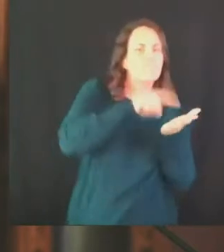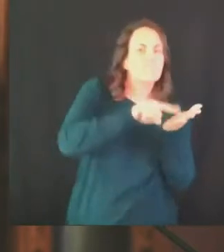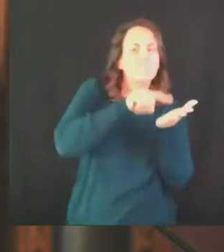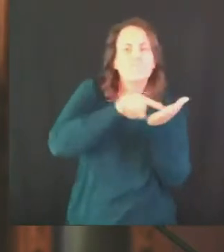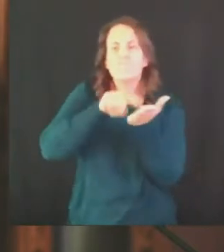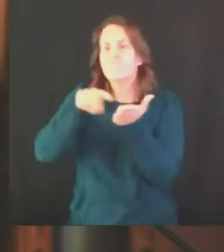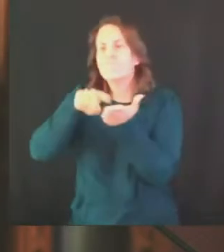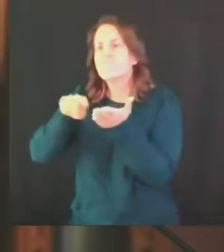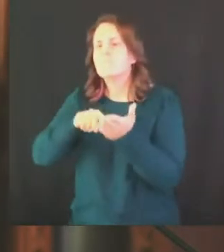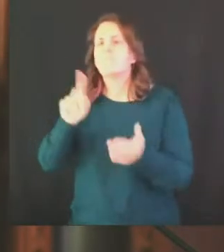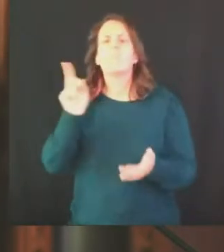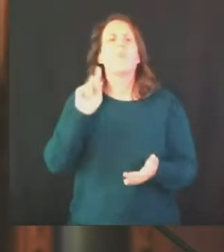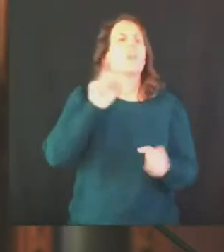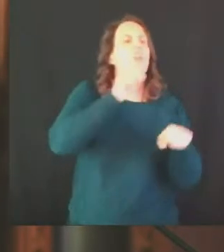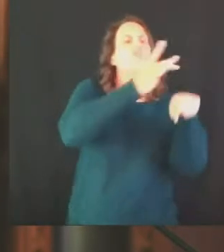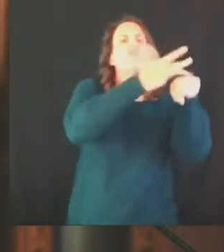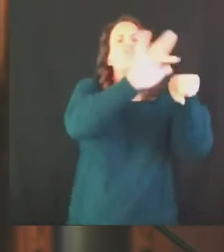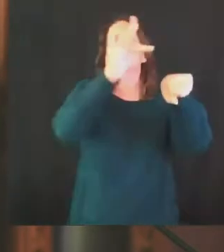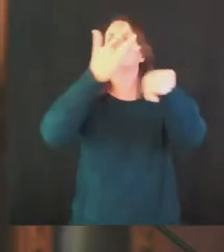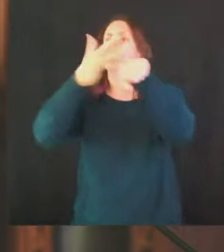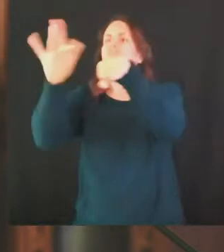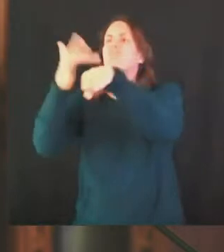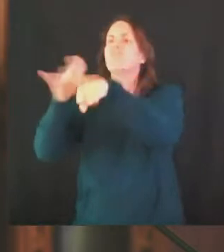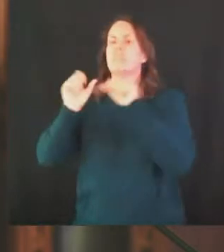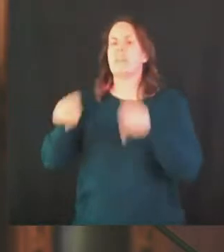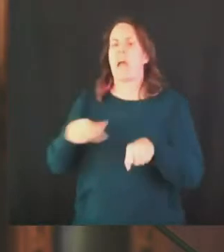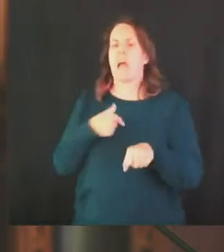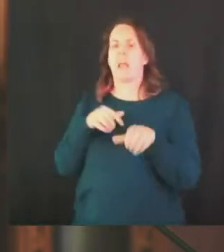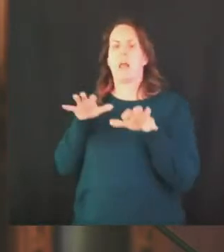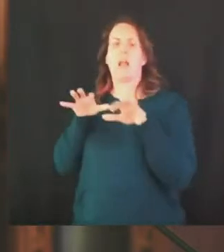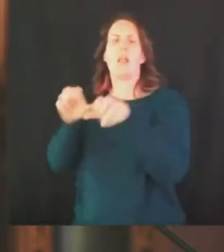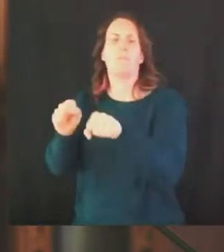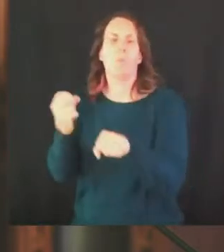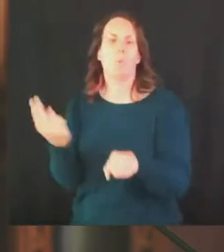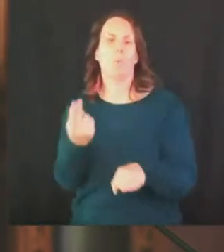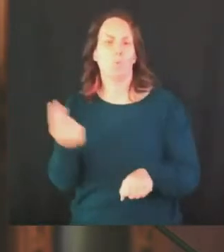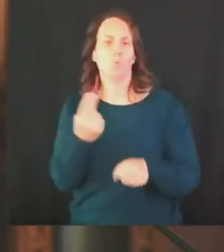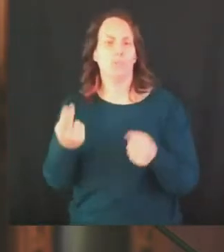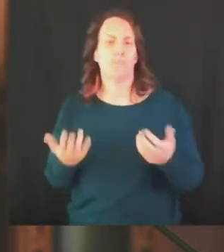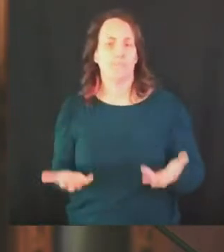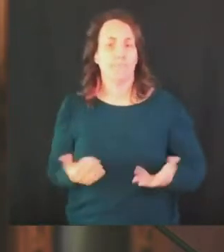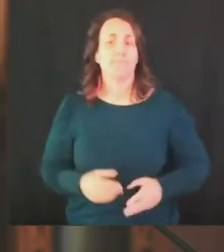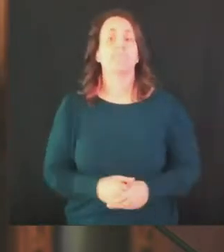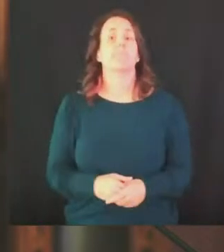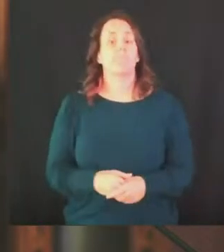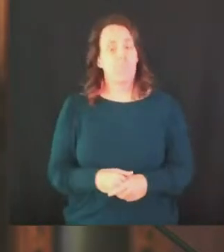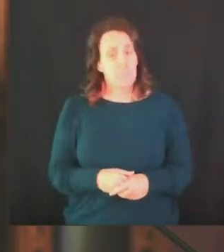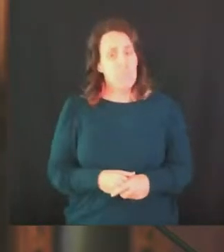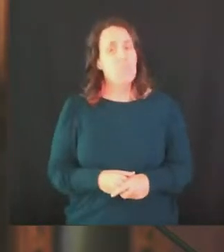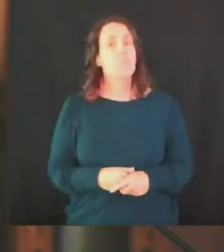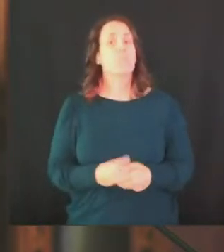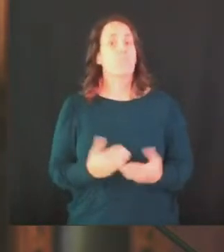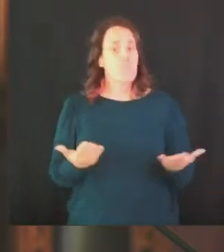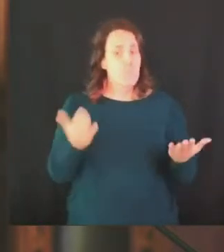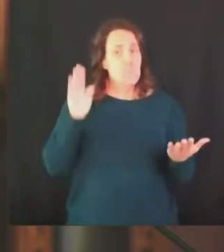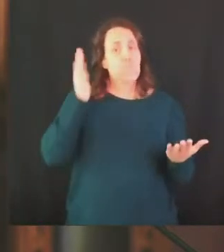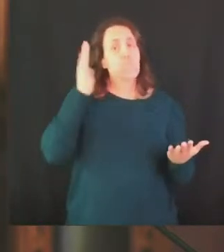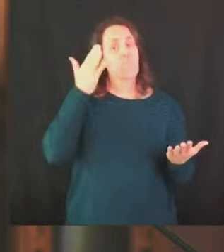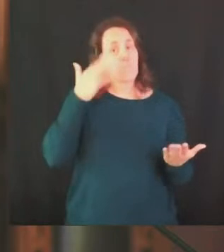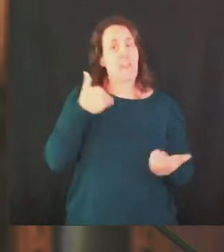have some sites that have already been looked at. Again, though, I think it's important to understand